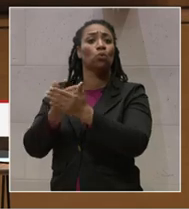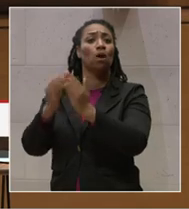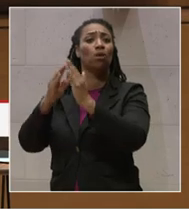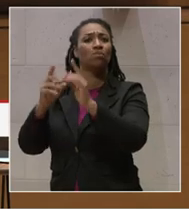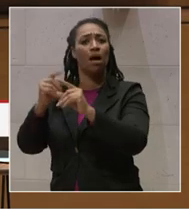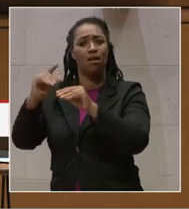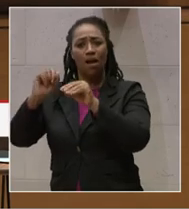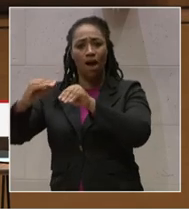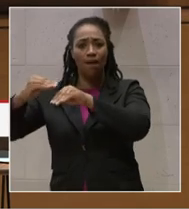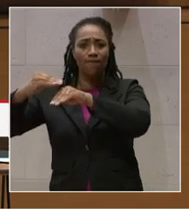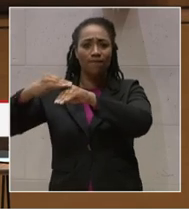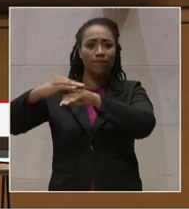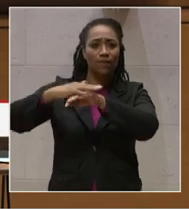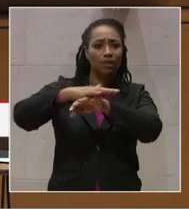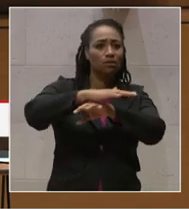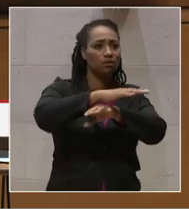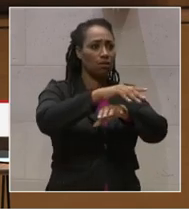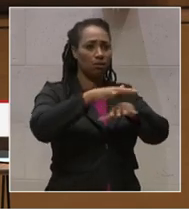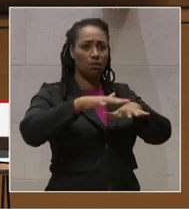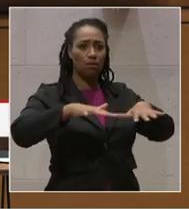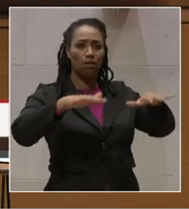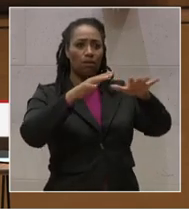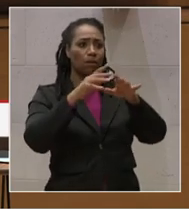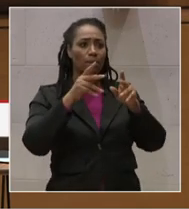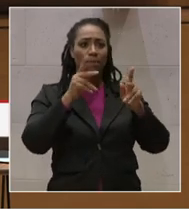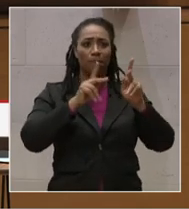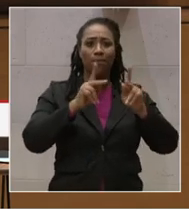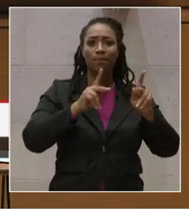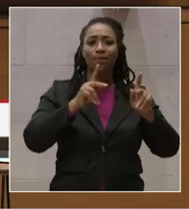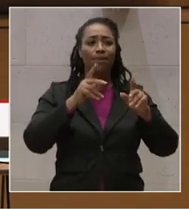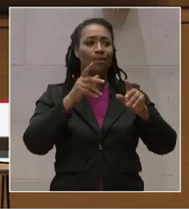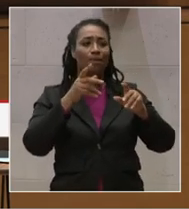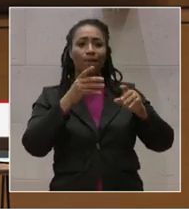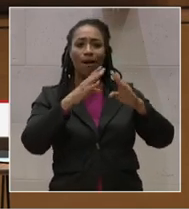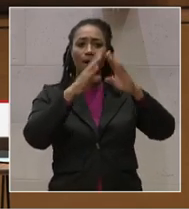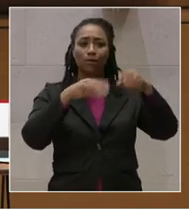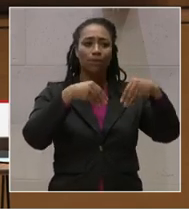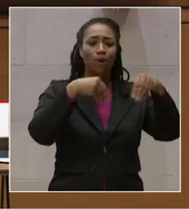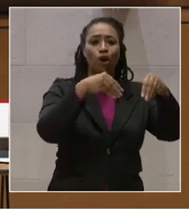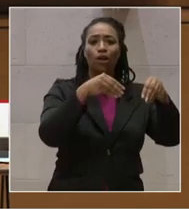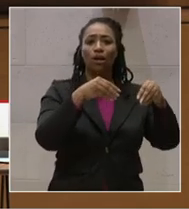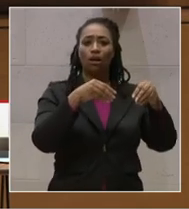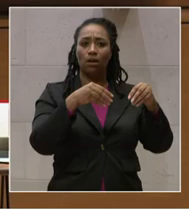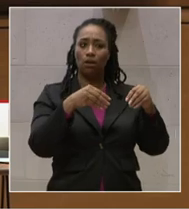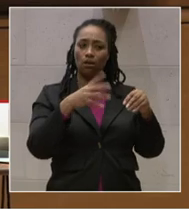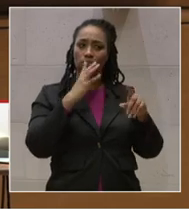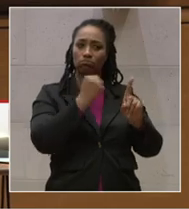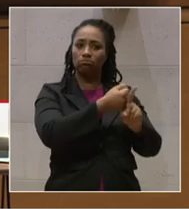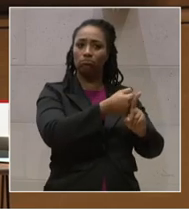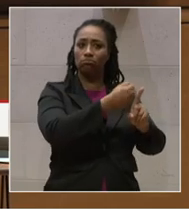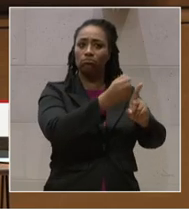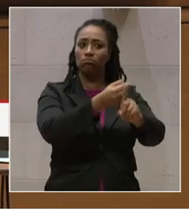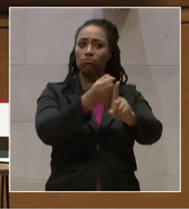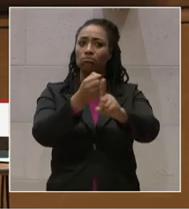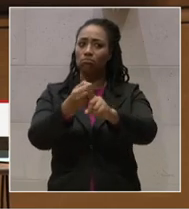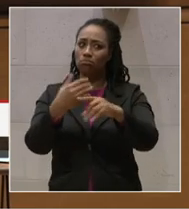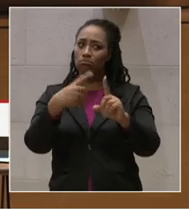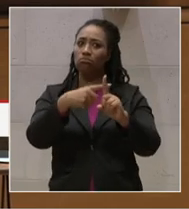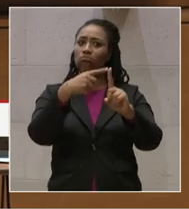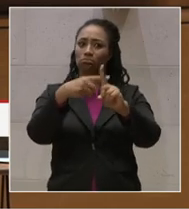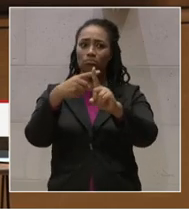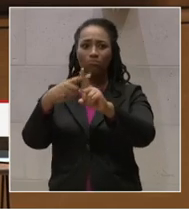impacted all parts of the marketplace. And I know that we talk a lot about housing as a social mandate, which it